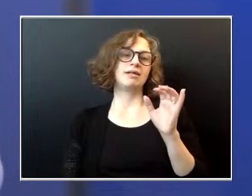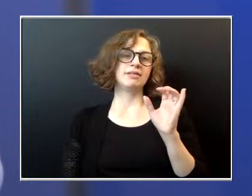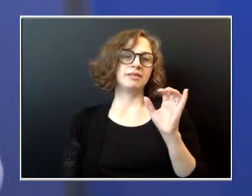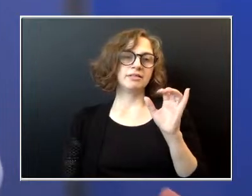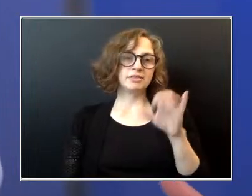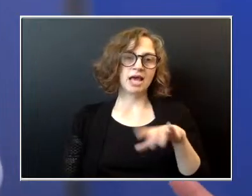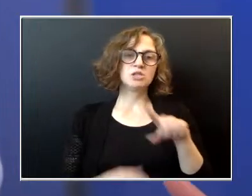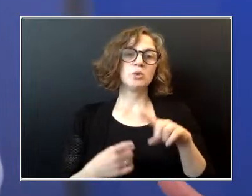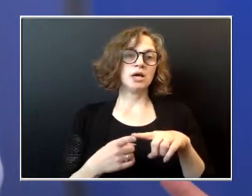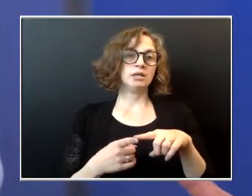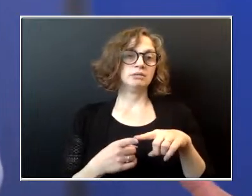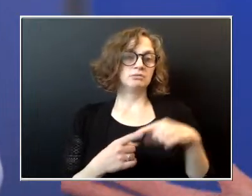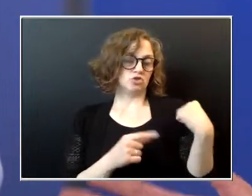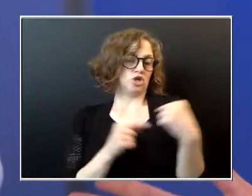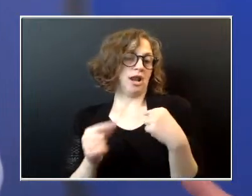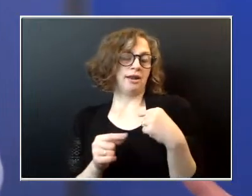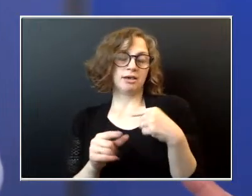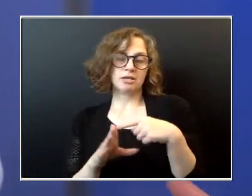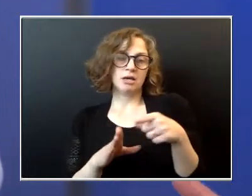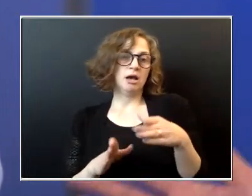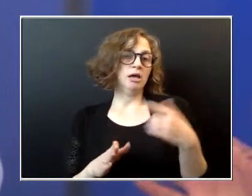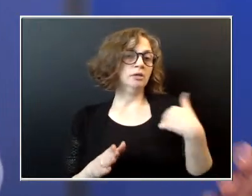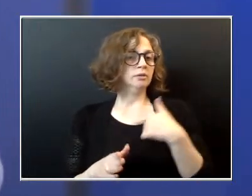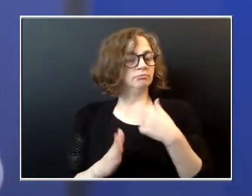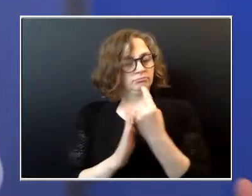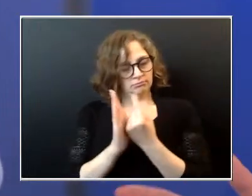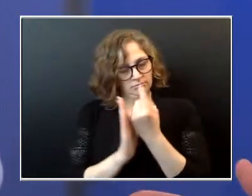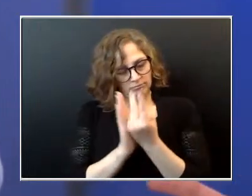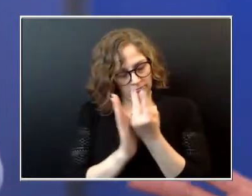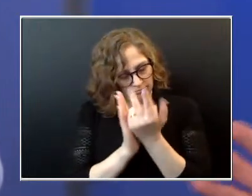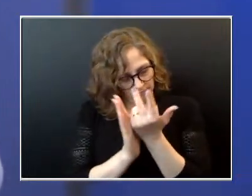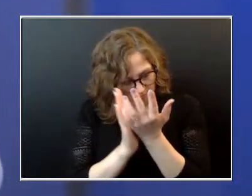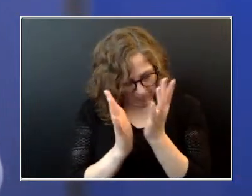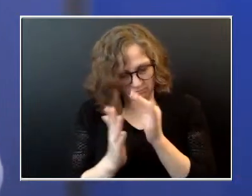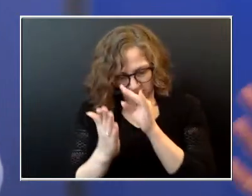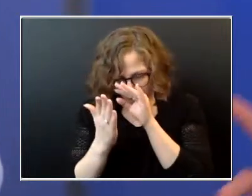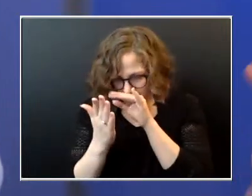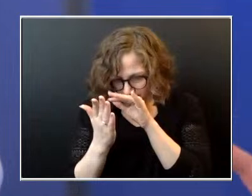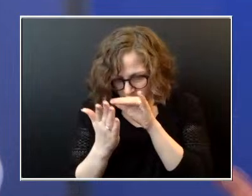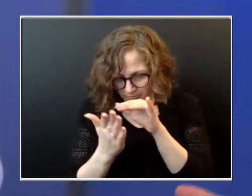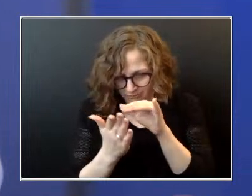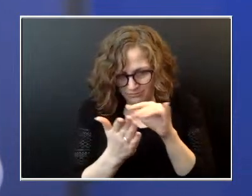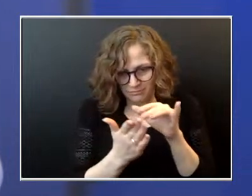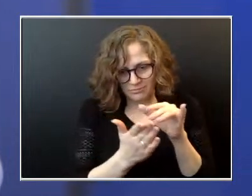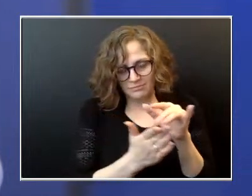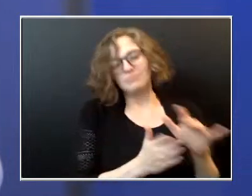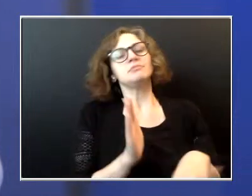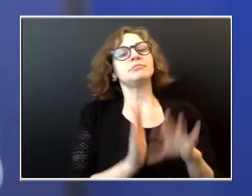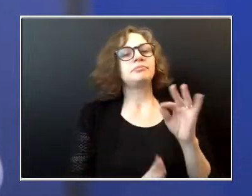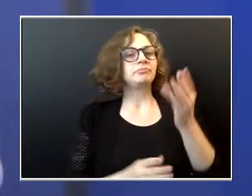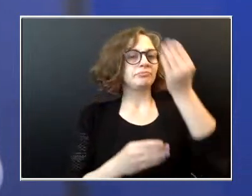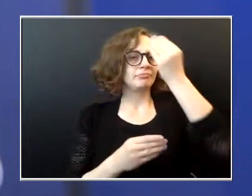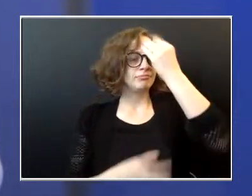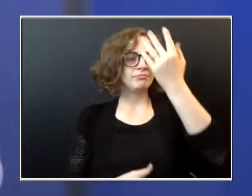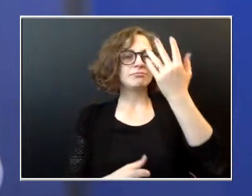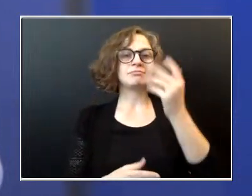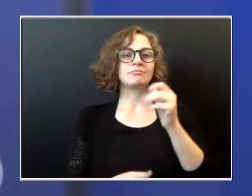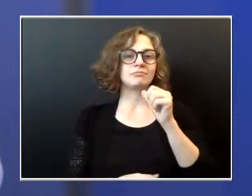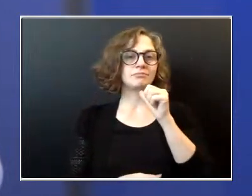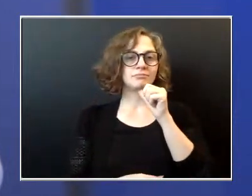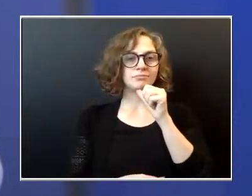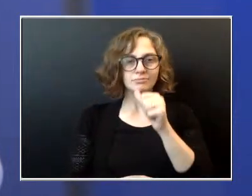spend hours going down that rabbit hole, digging information that is not going to be on that genetic test